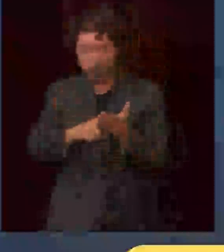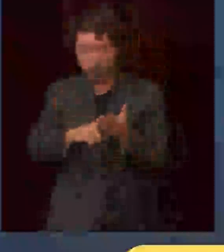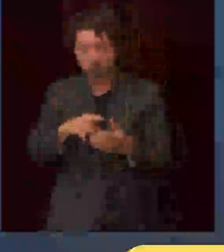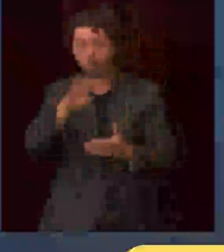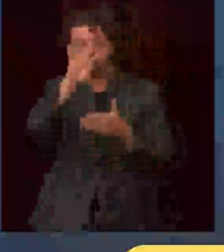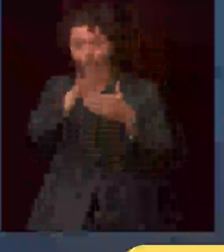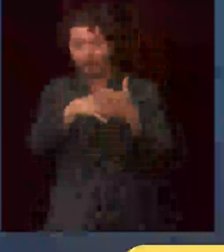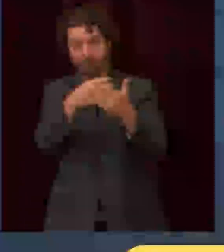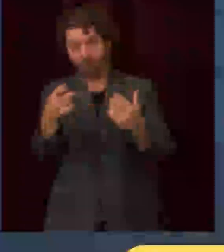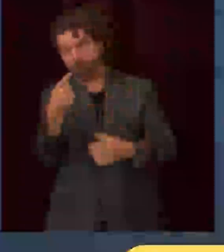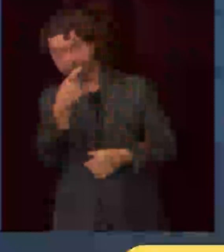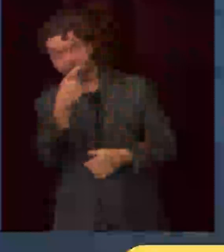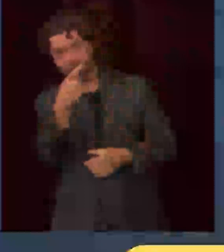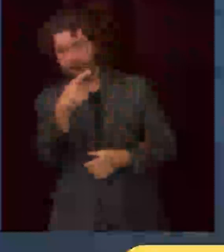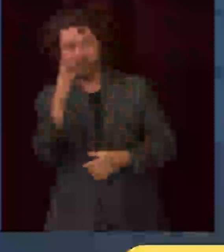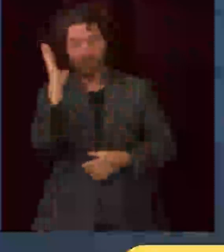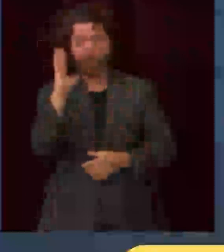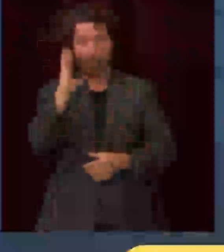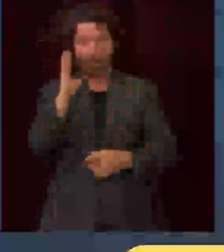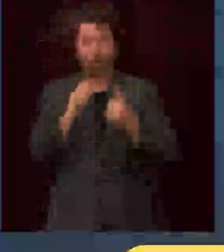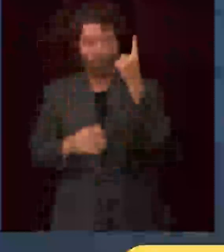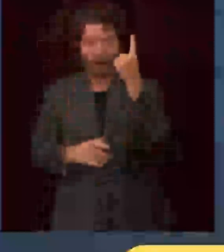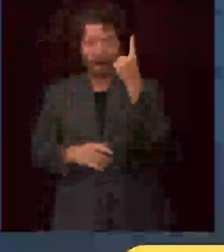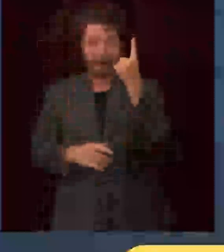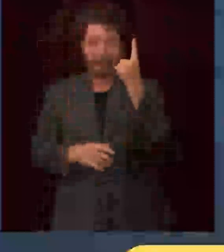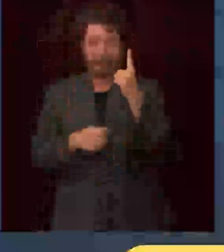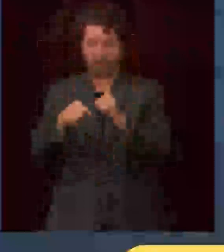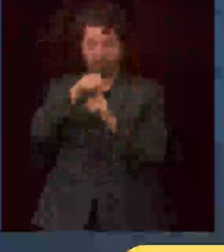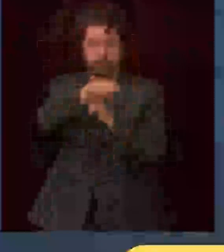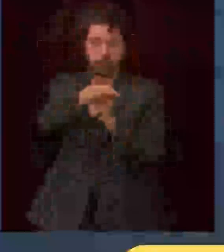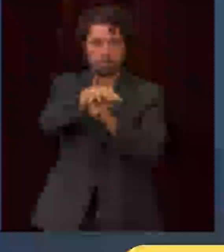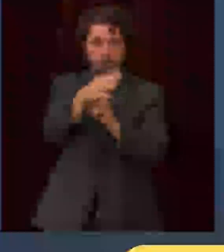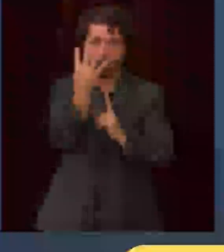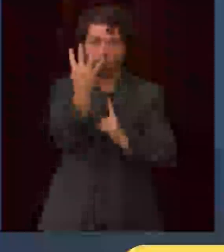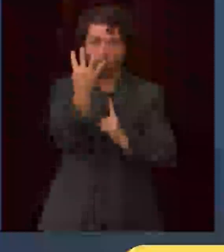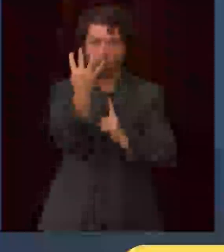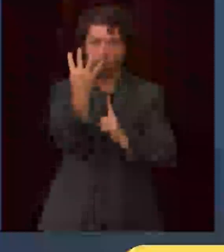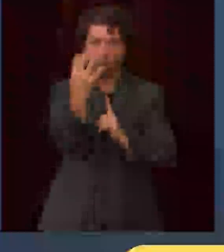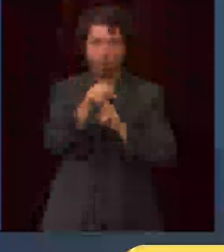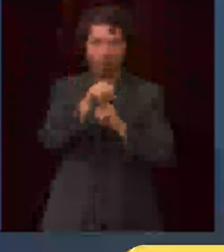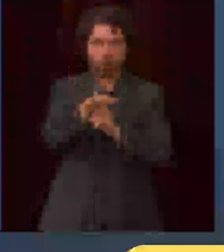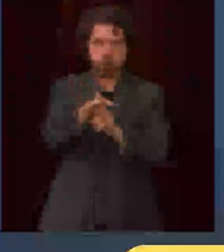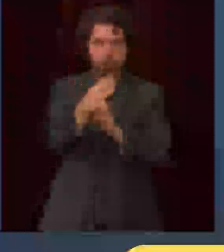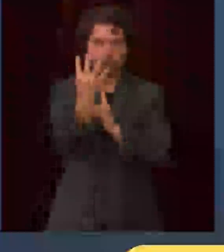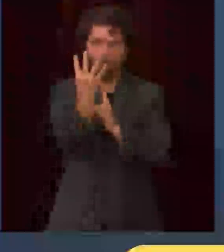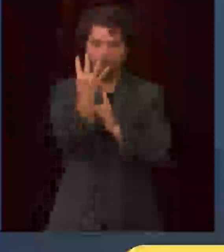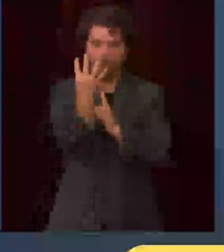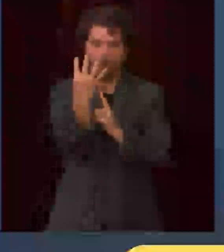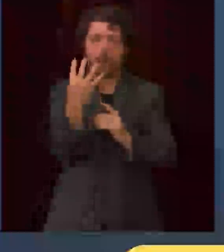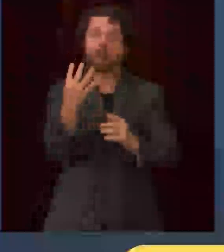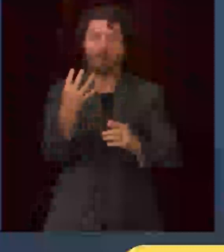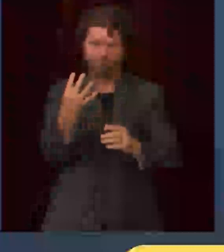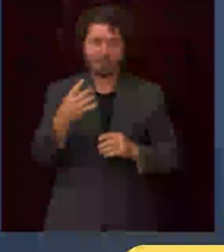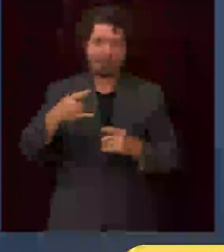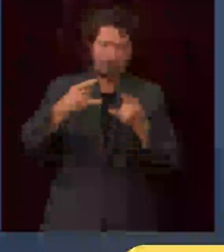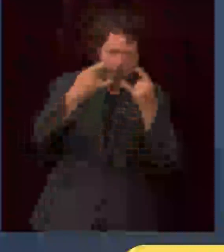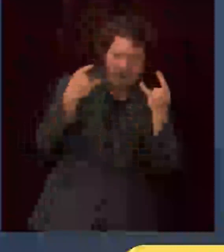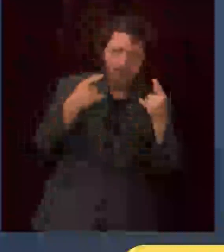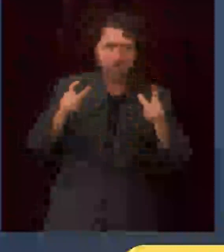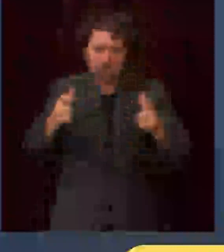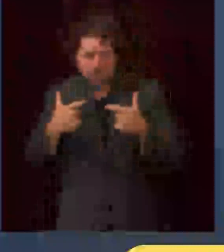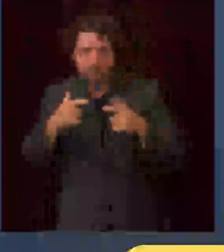this challenge. And because of Washingtonians doing great work, we've been able to bring that number down. When you get